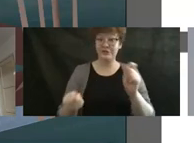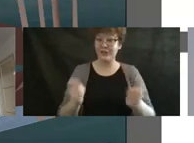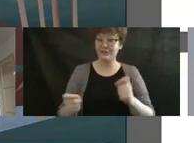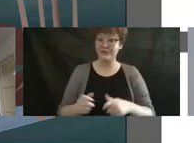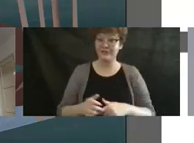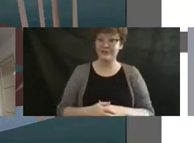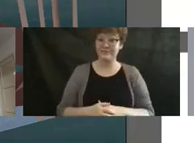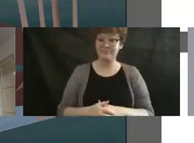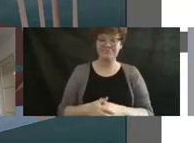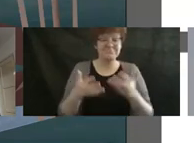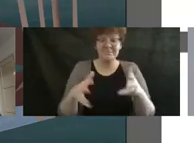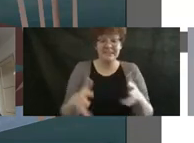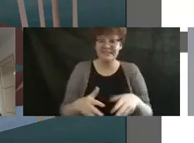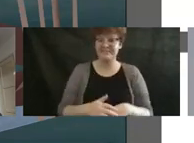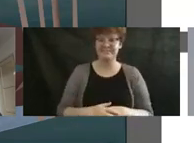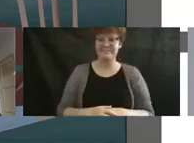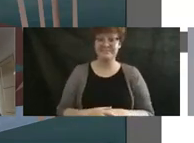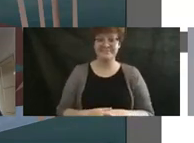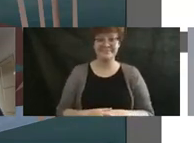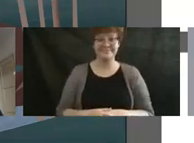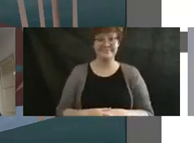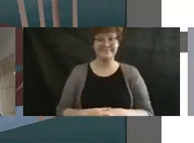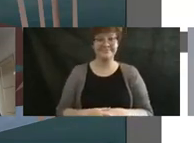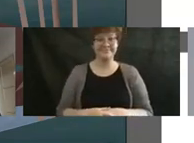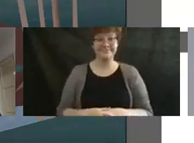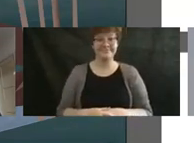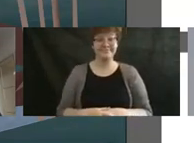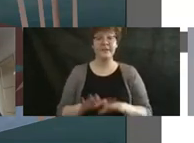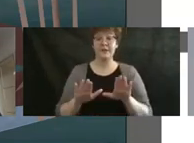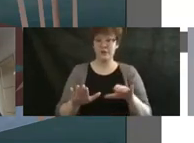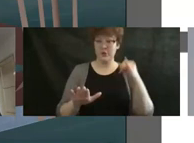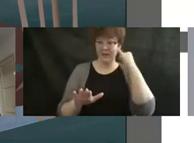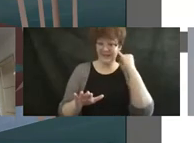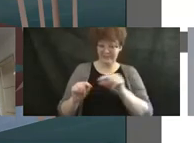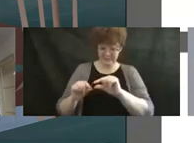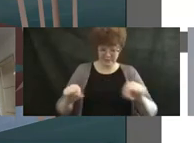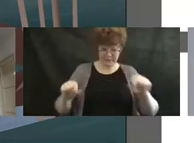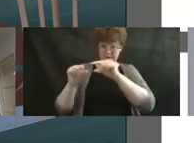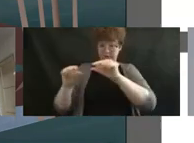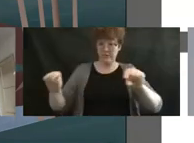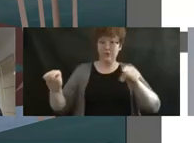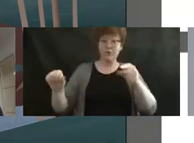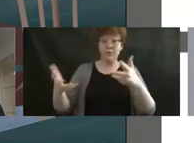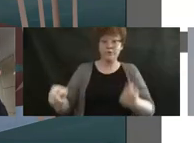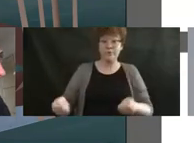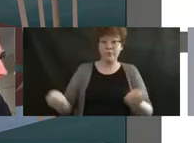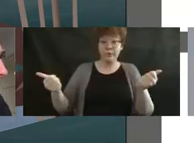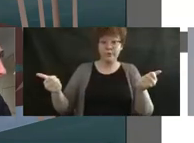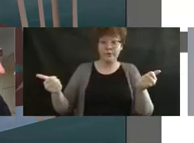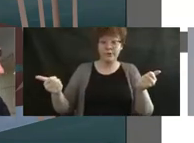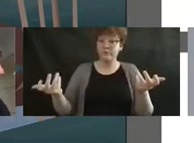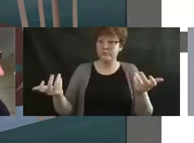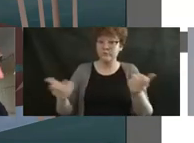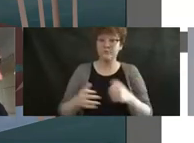doing. So if you want to remove any of these, and in this case, for example, I